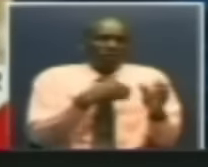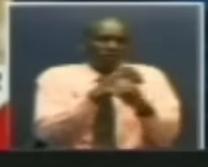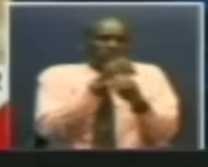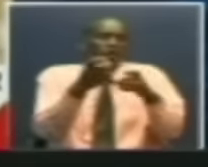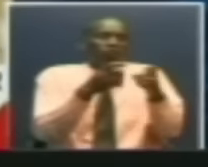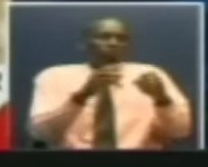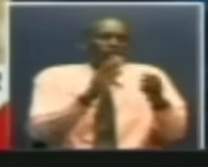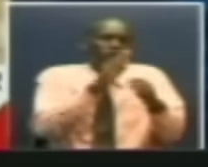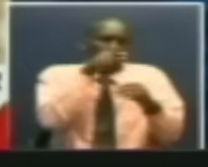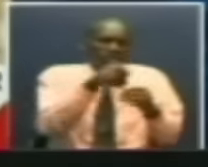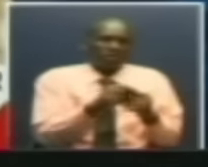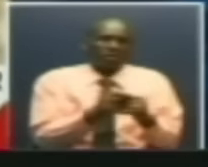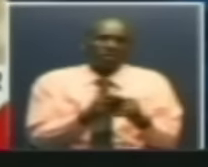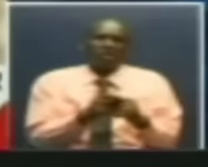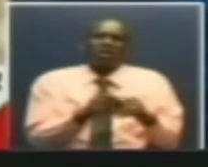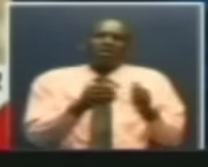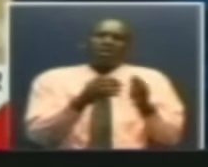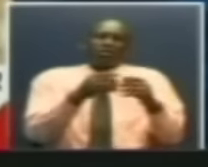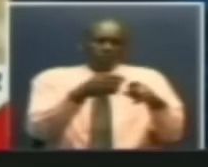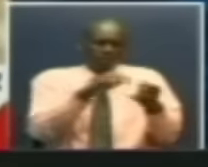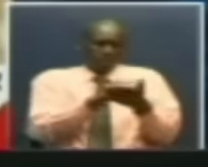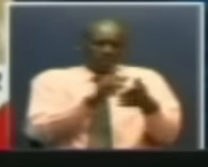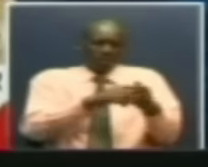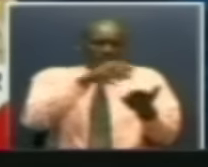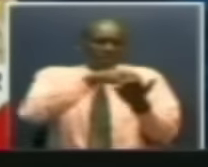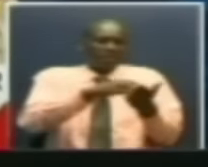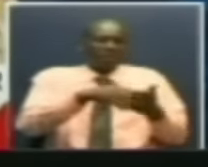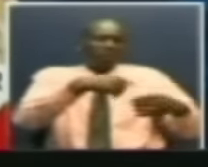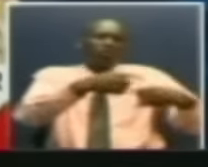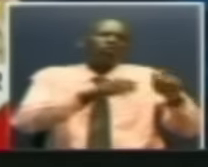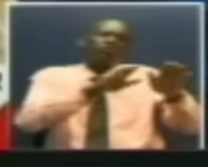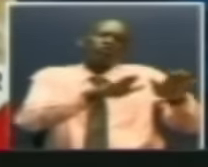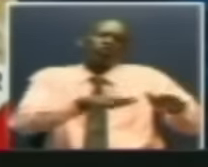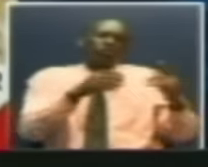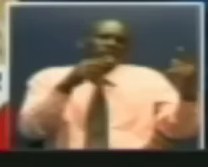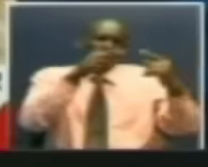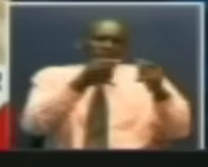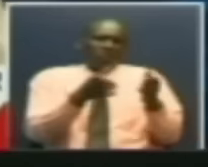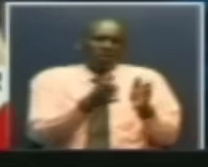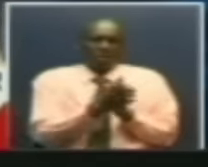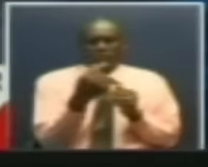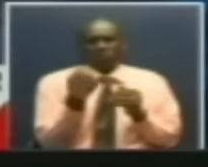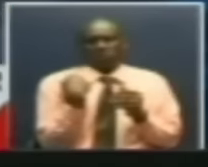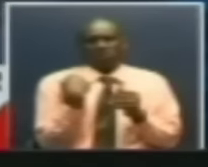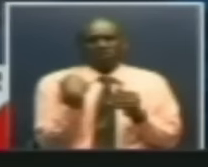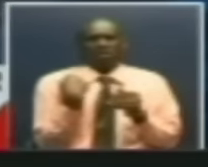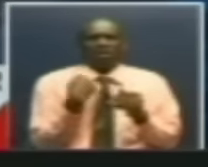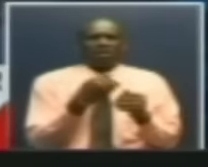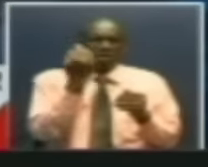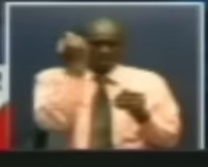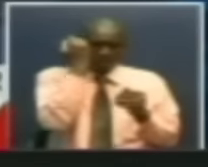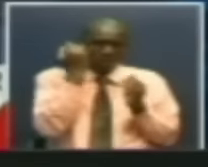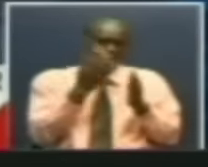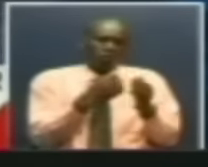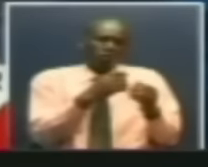control over it. And since then, the case has been dragging up to now. And recently, the magistrate who was handling